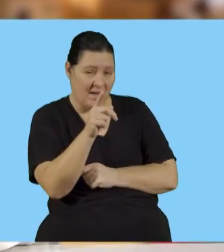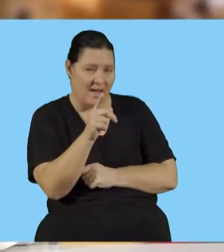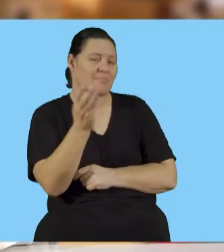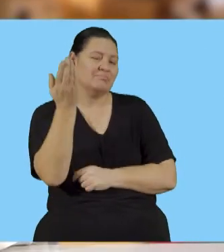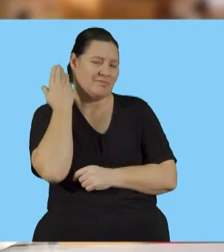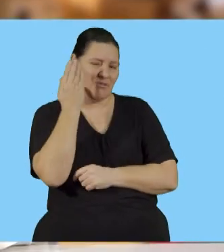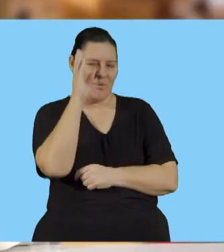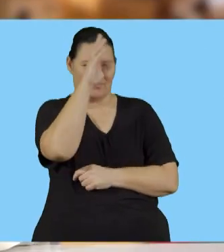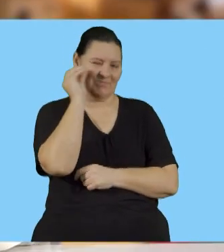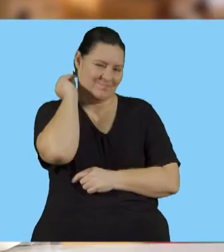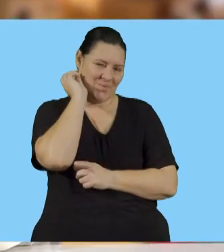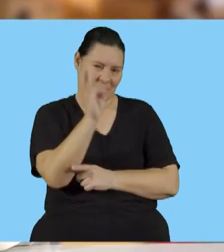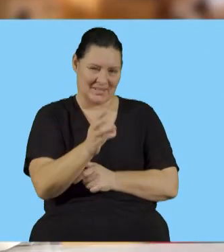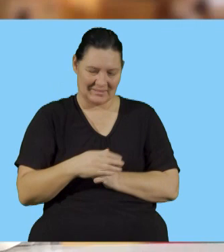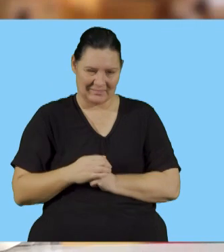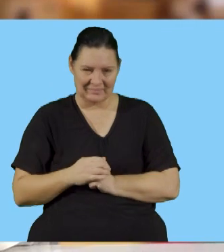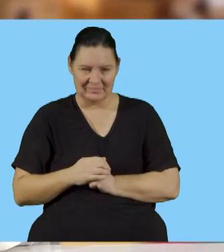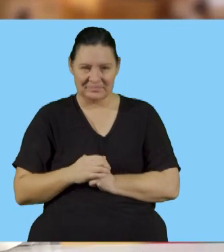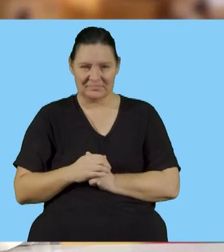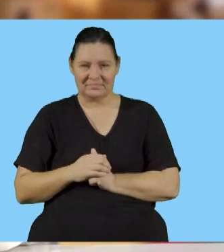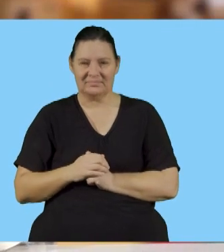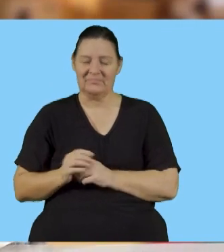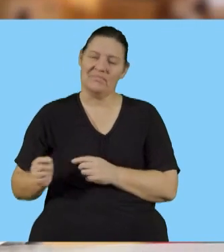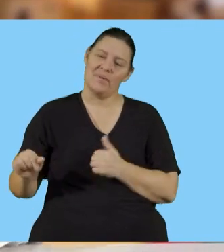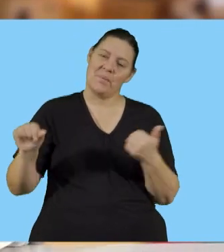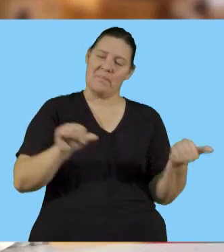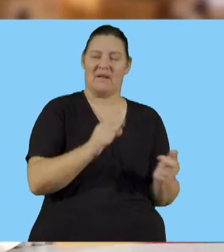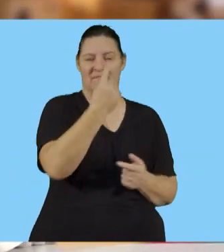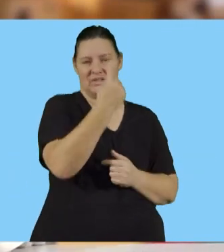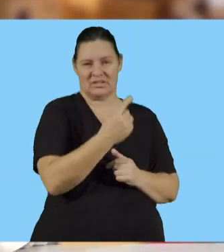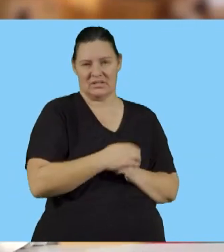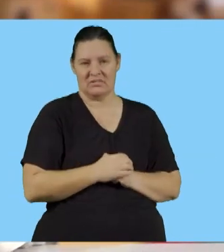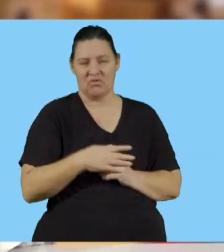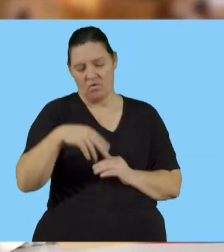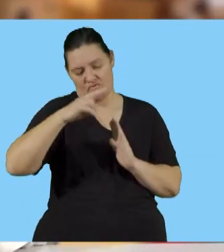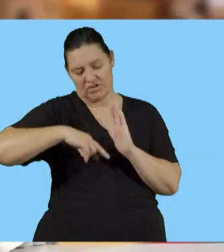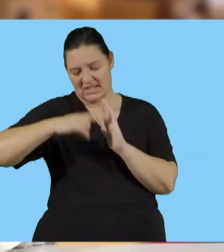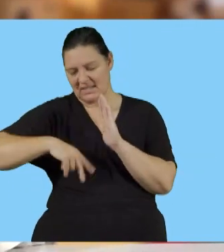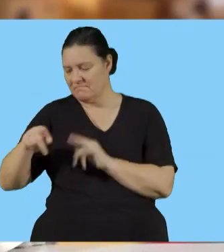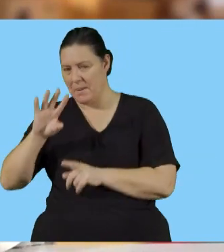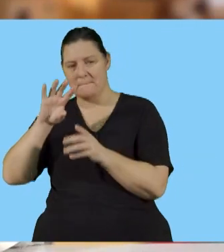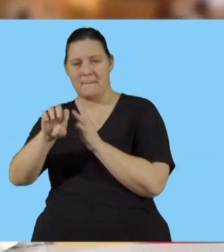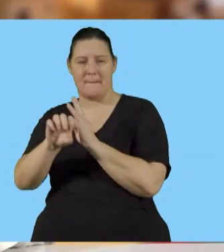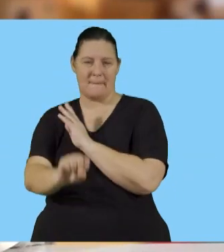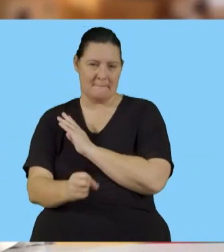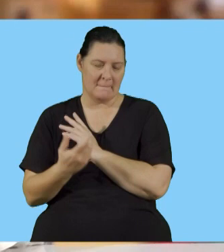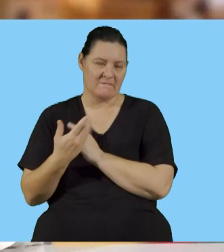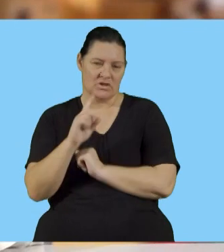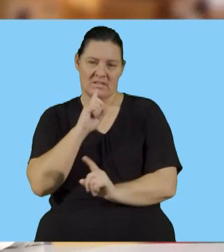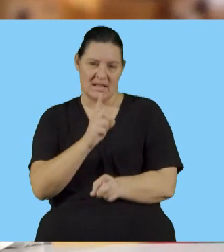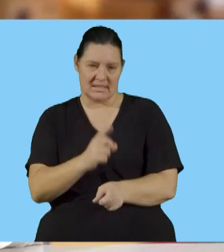what it is called. So now let us just go back to the first one. I'm sure through the reading of these statements, you've